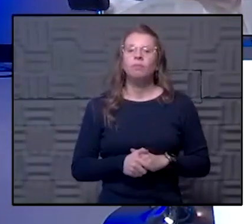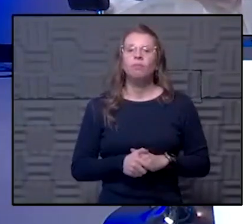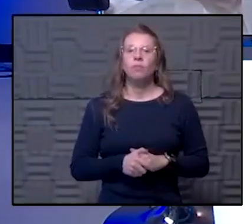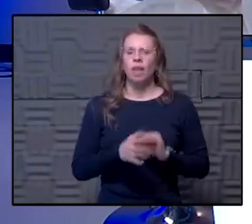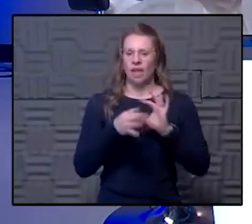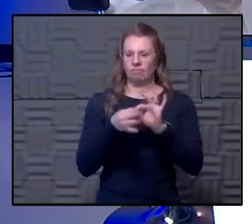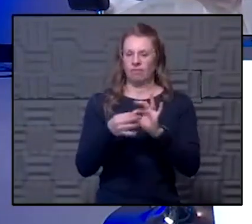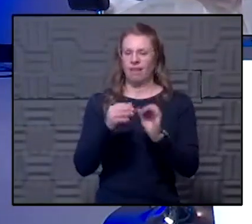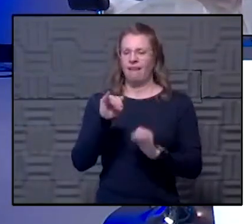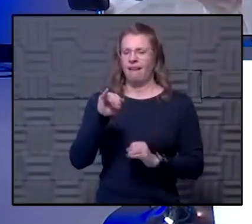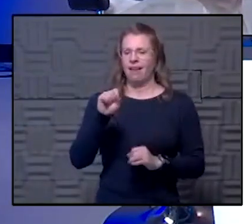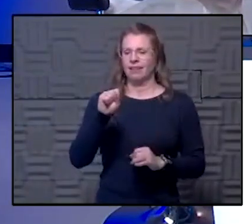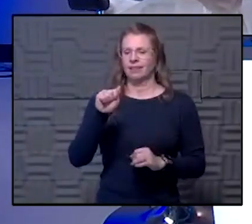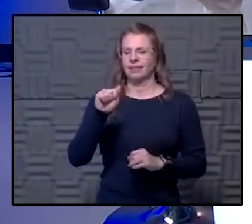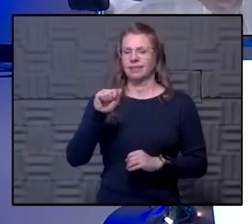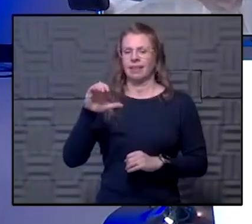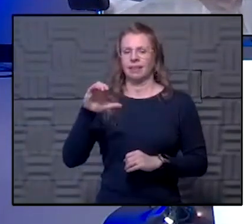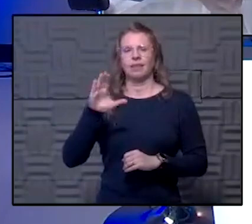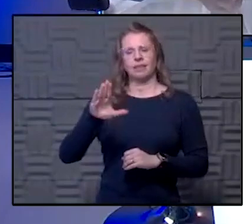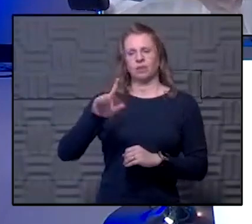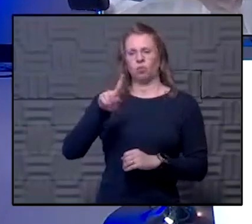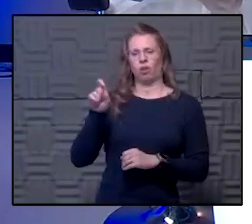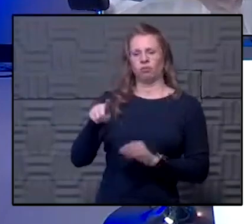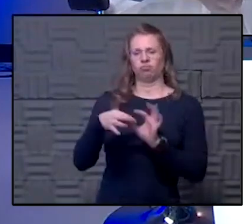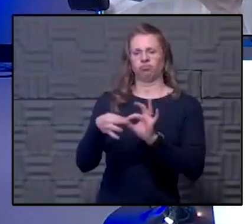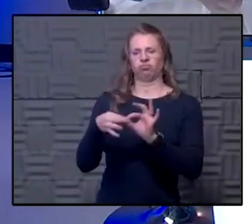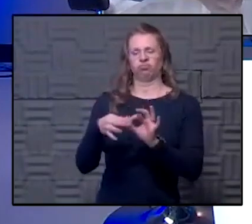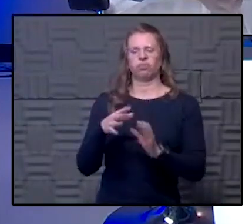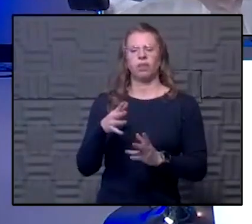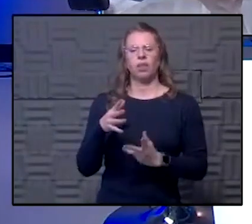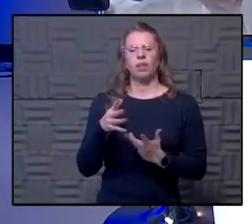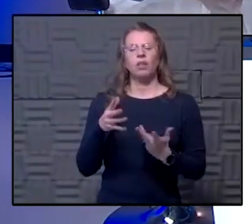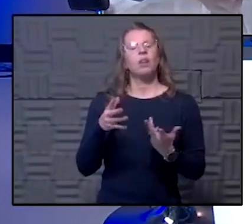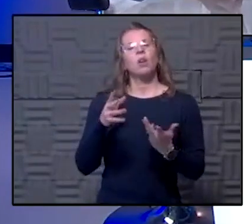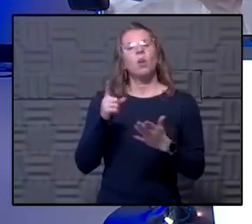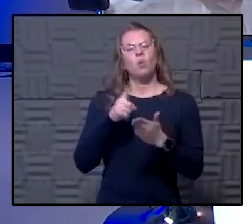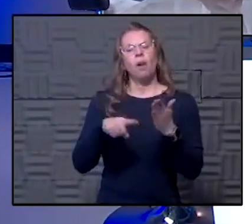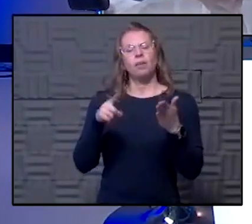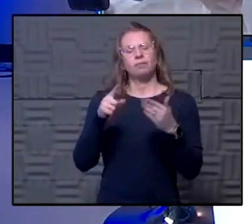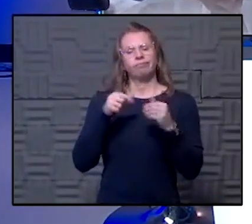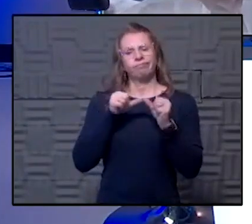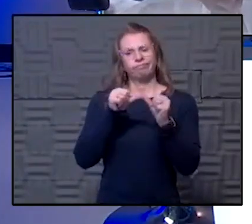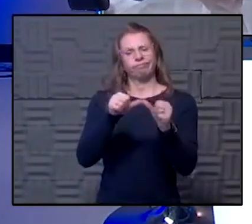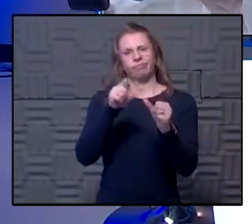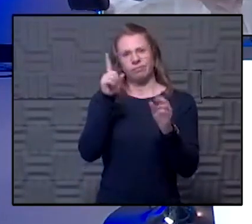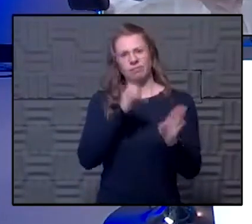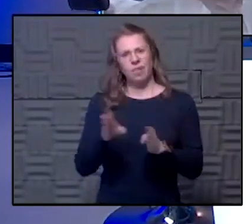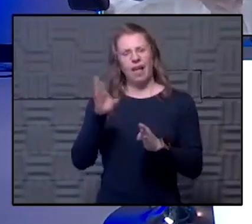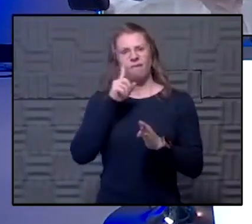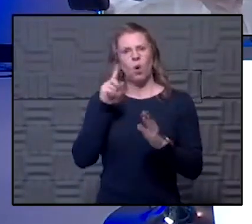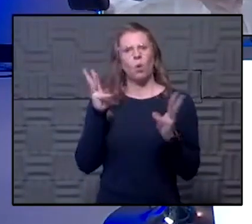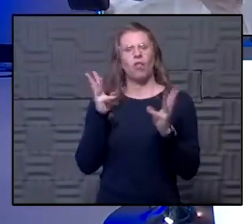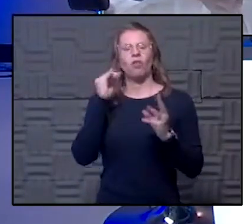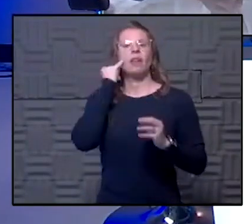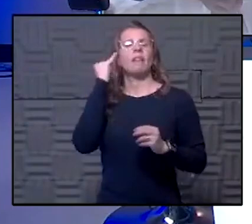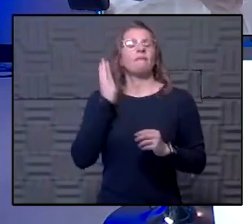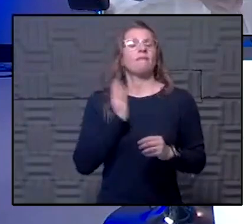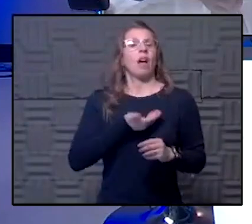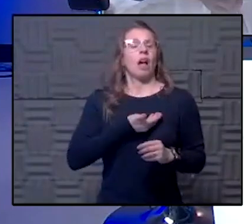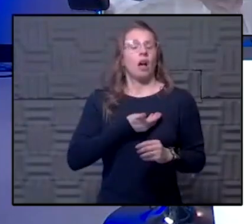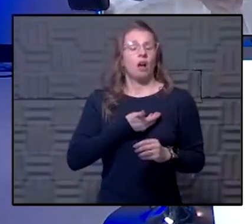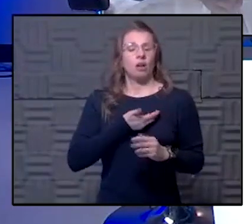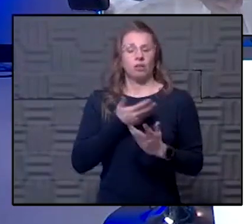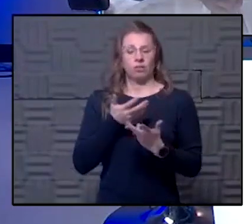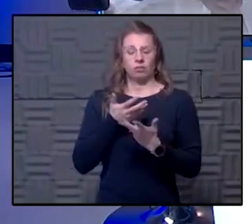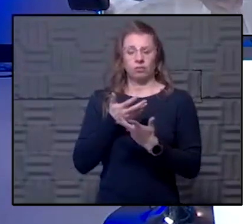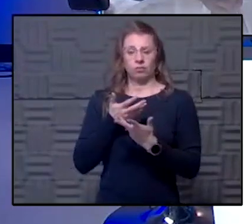with Isaac's question because it's sort of related. Isaac wants to know what the contingency plans are for the weather if have